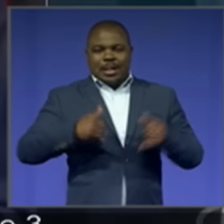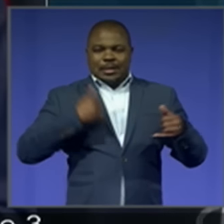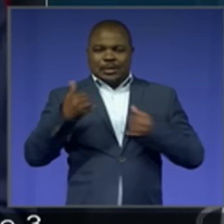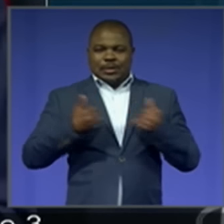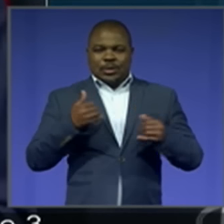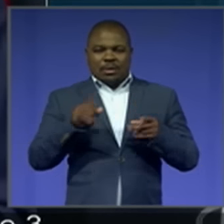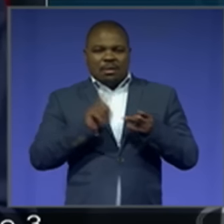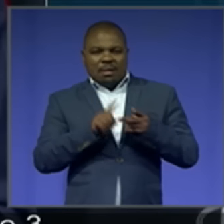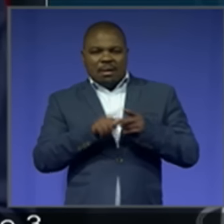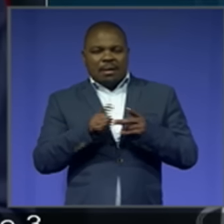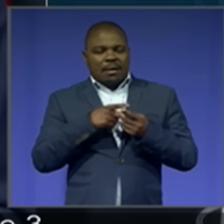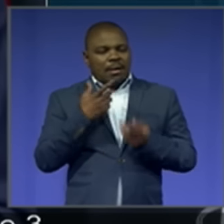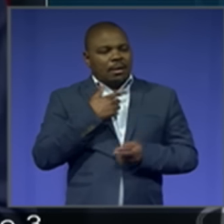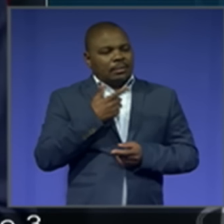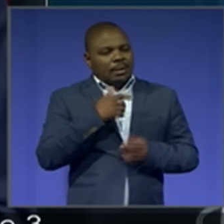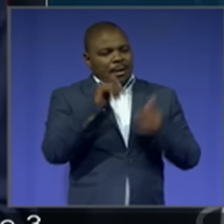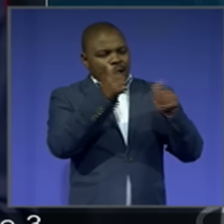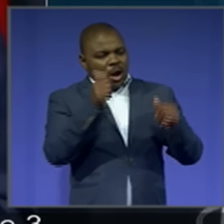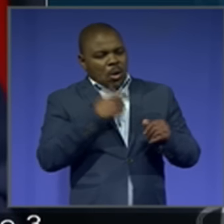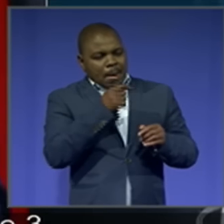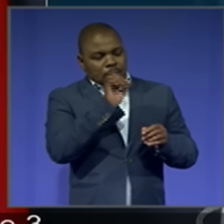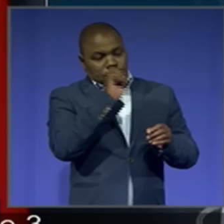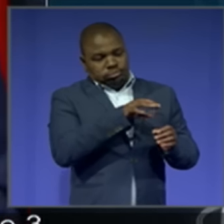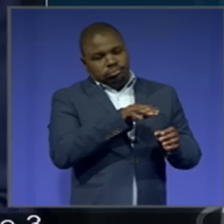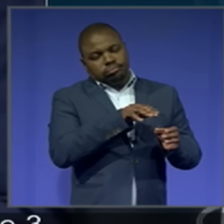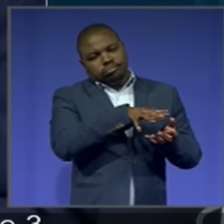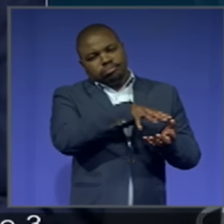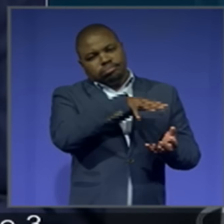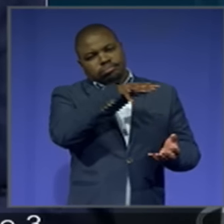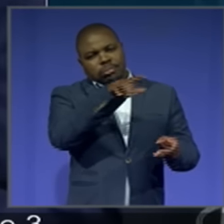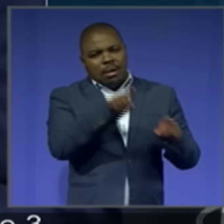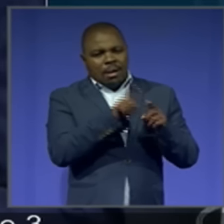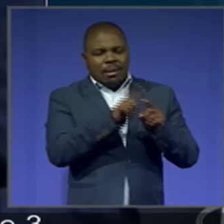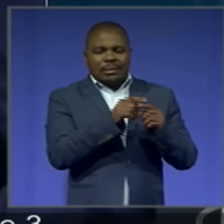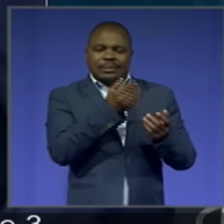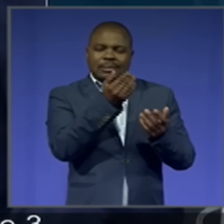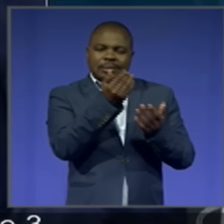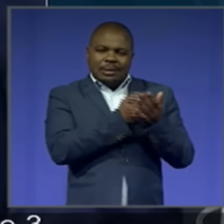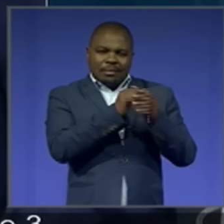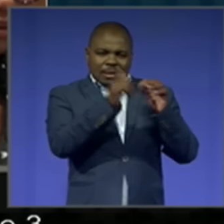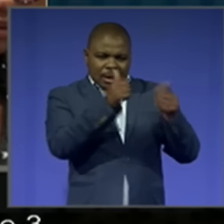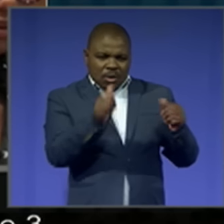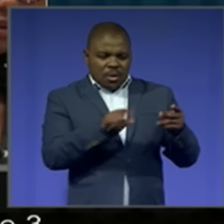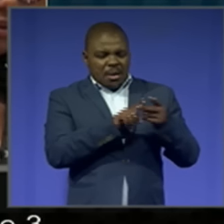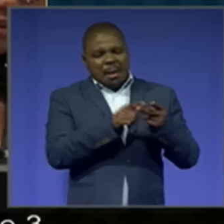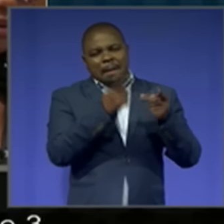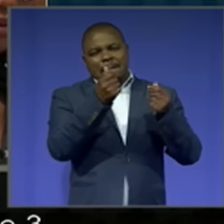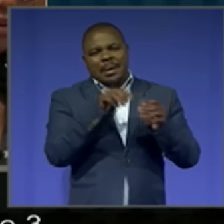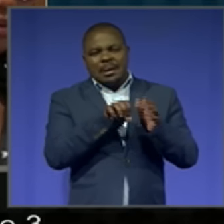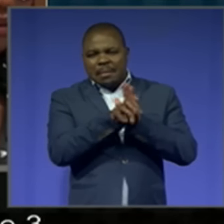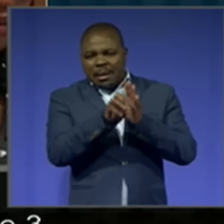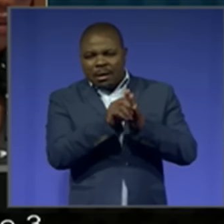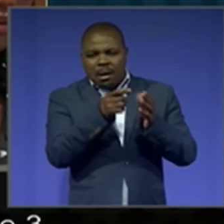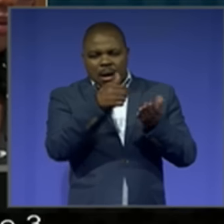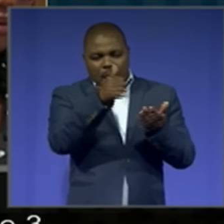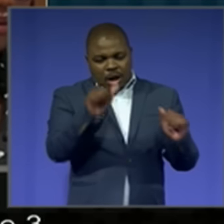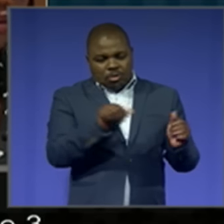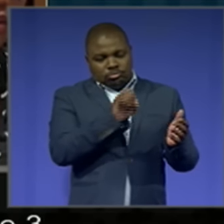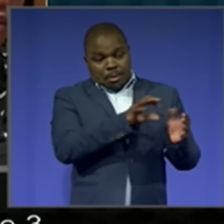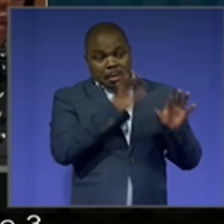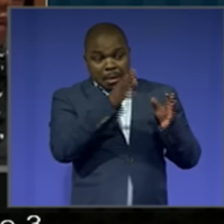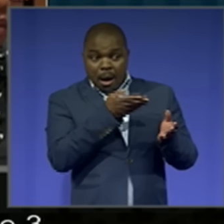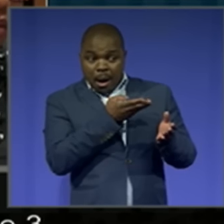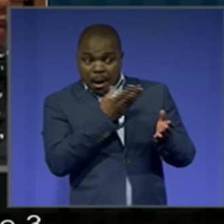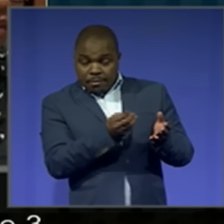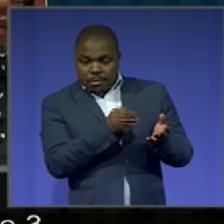le bo di fixed deposit account, ordinary savings accounts, re na le di money market. O tla fumana hore batho bao e